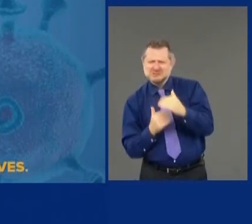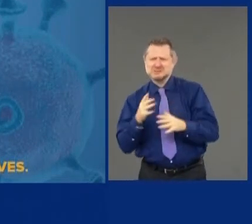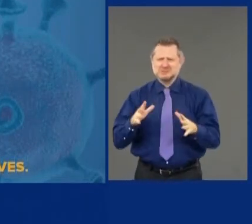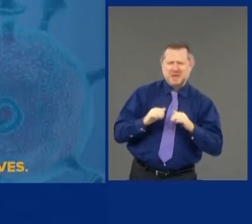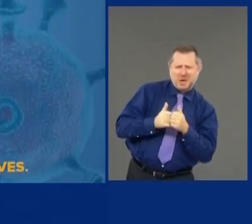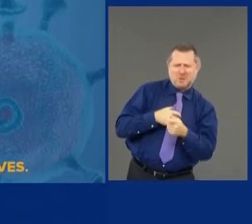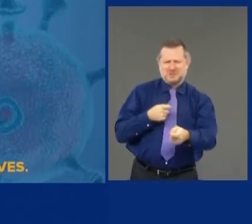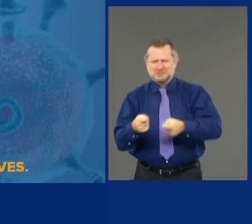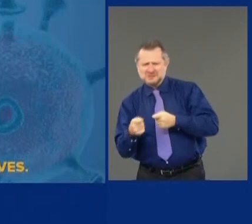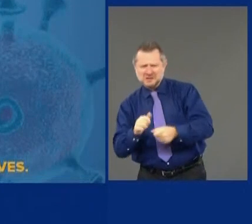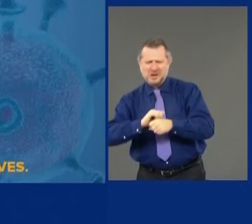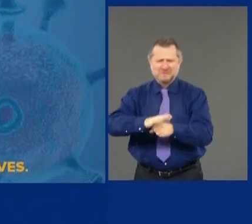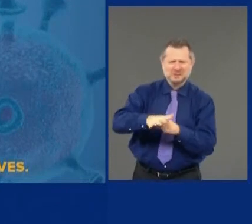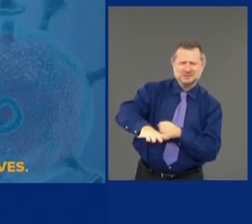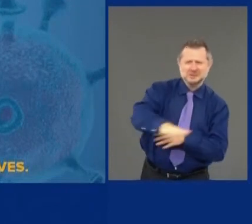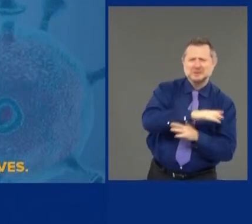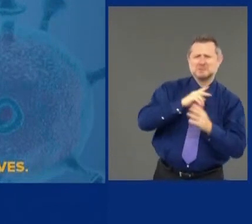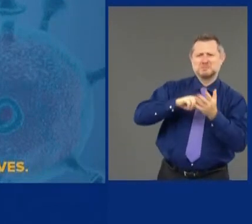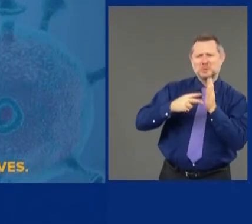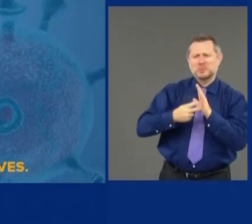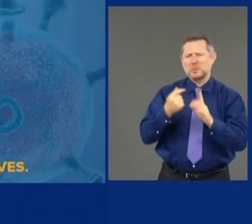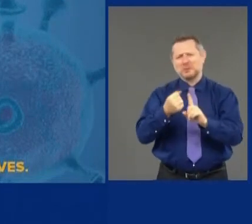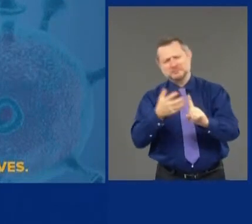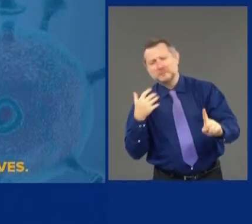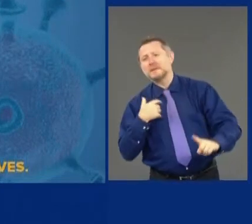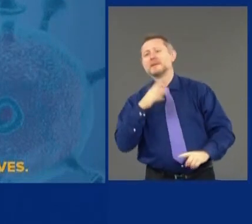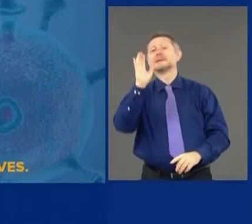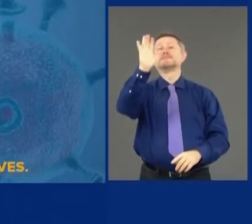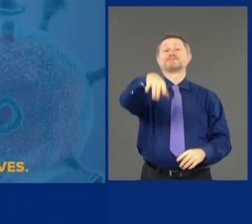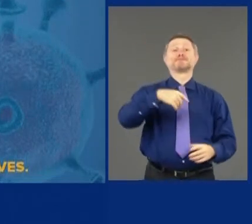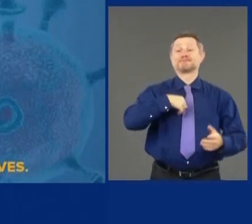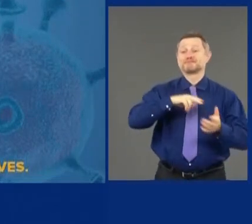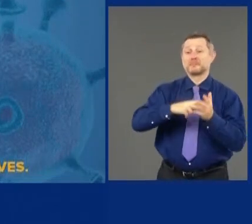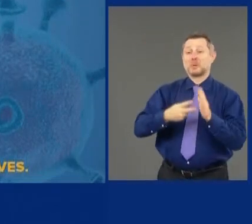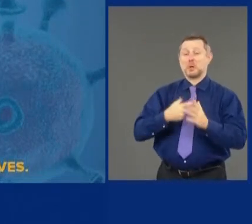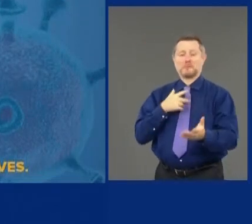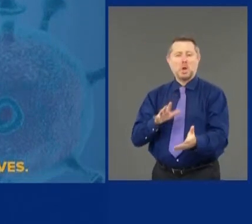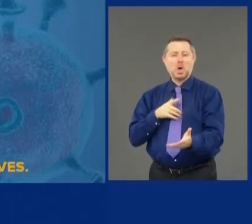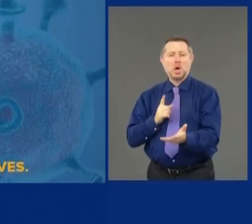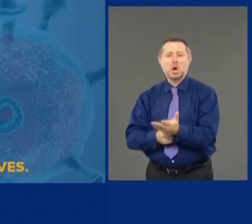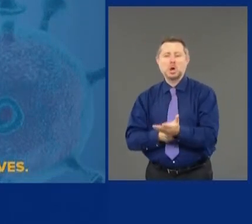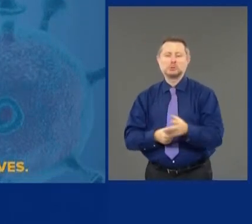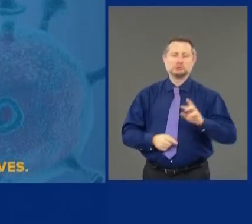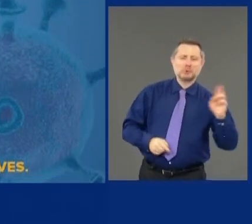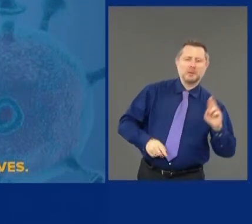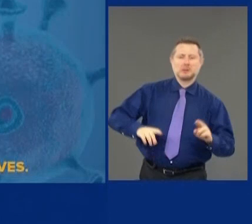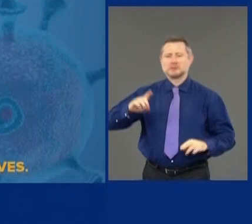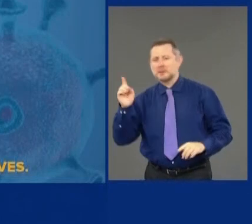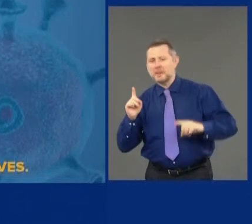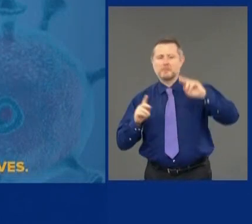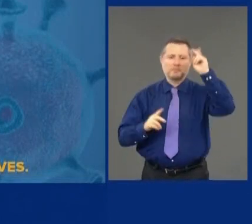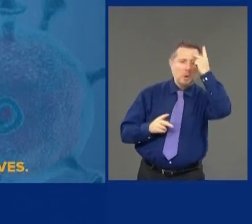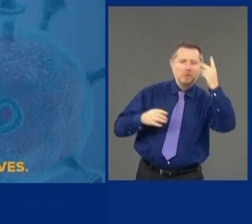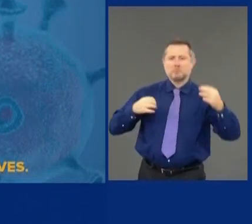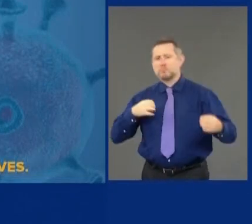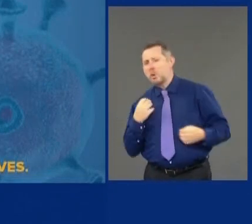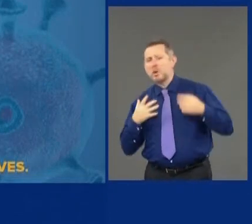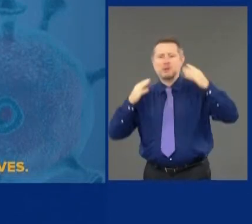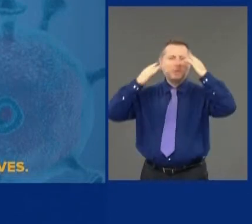COVID. What does that mean? It means we didn't get political, we didn't get emotional, we didn't get hysterical, we didn't